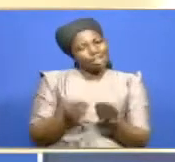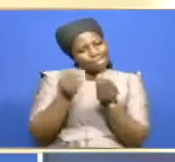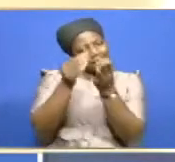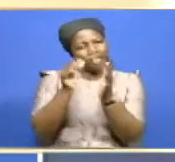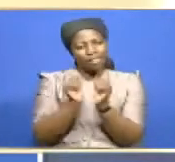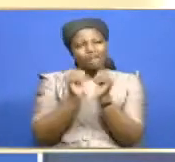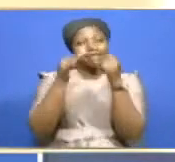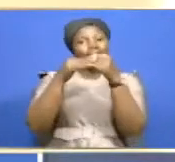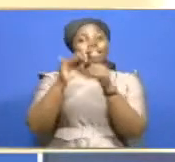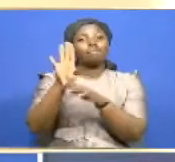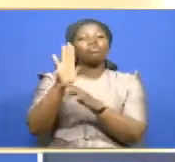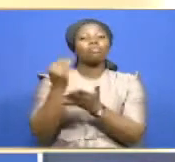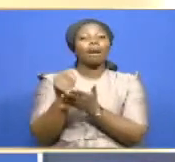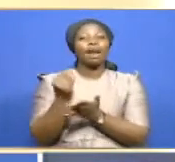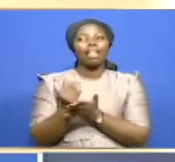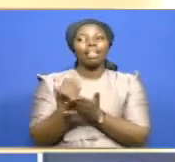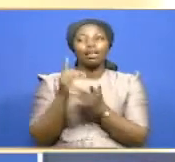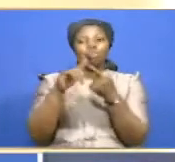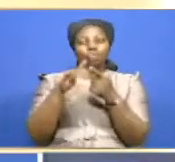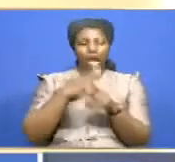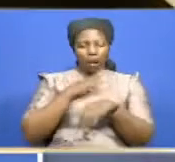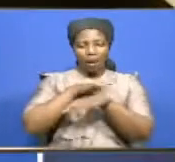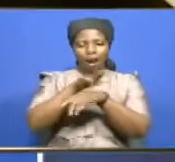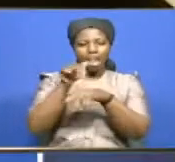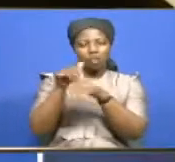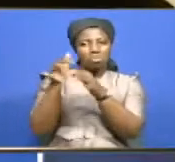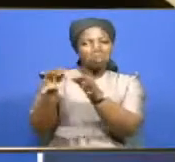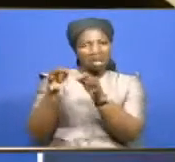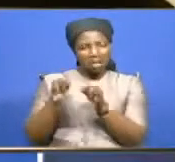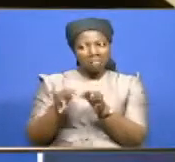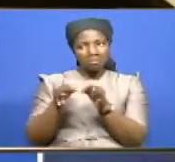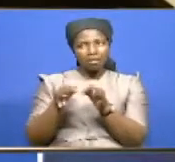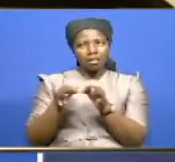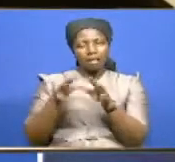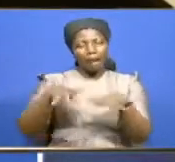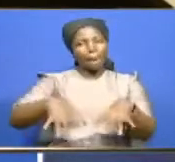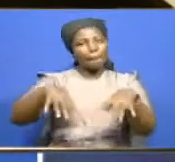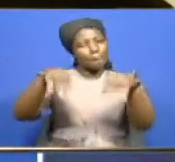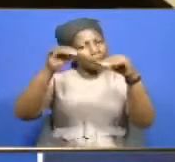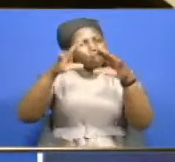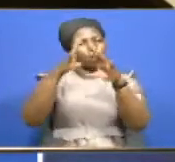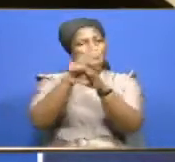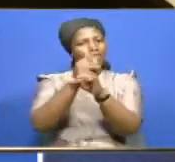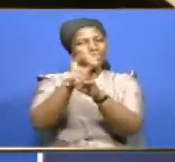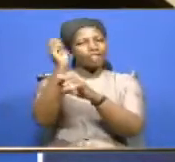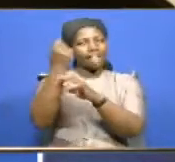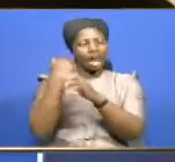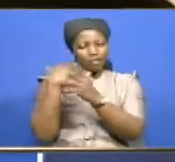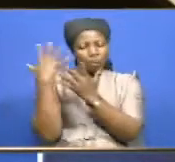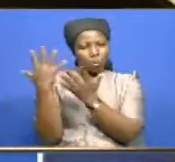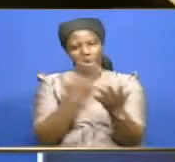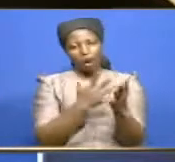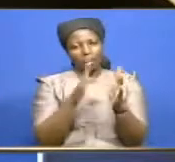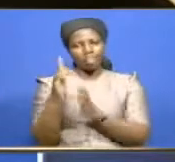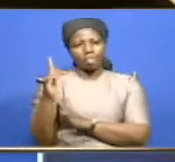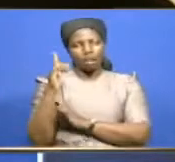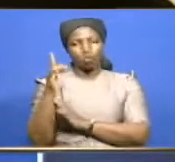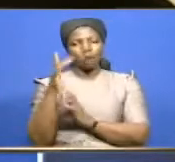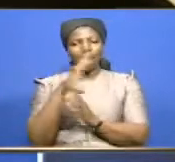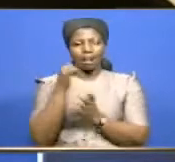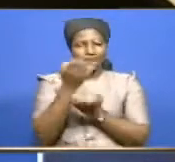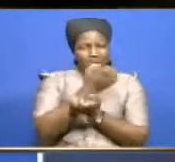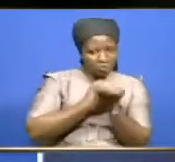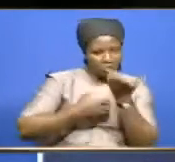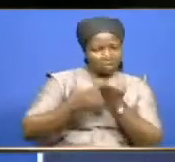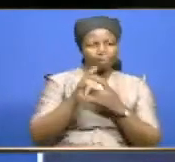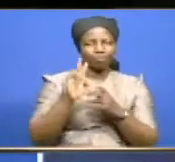18 billion shillings to our national treasury. The Mitumba Association of Kenya has welcomed the law and economics of